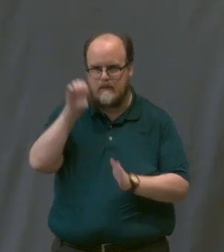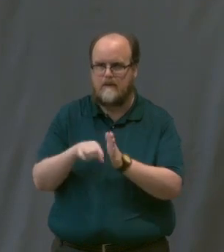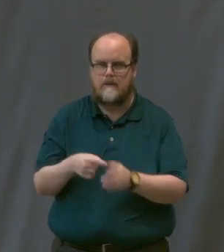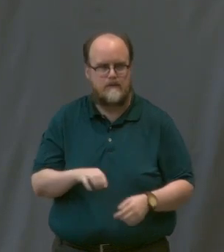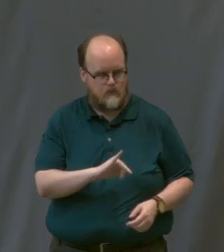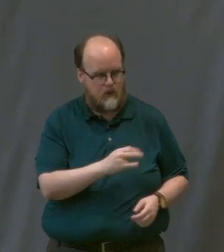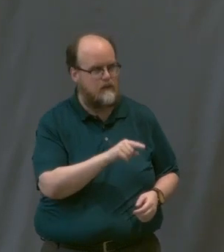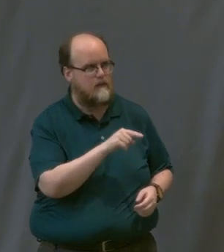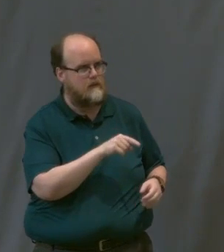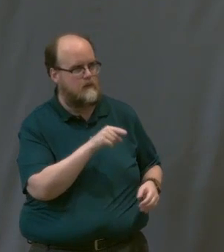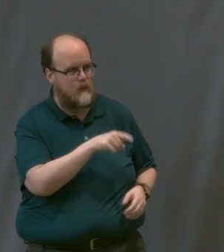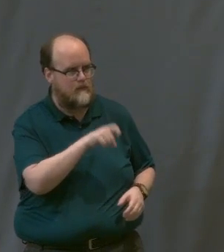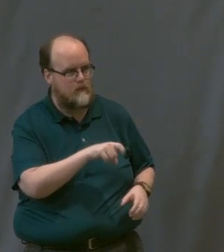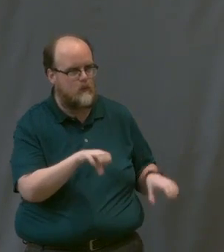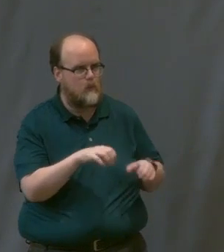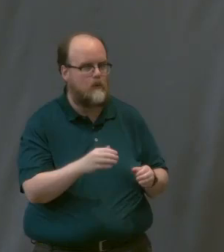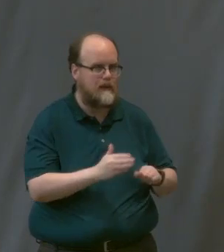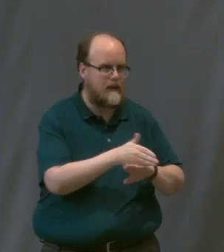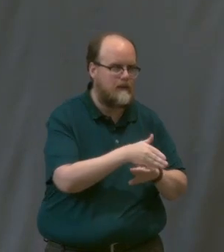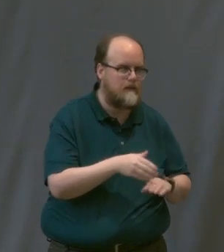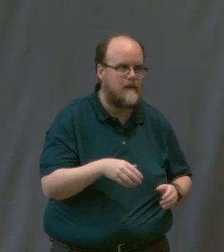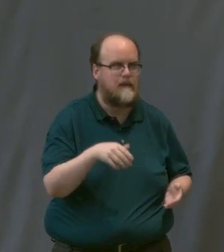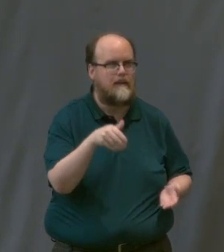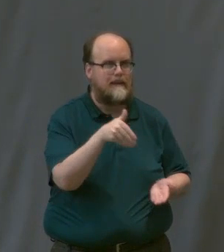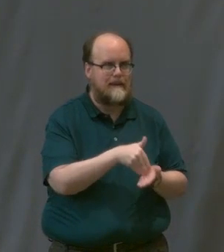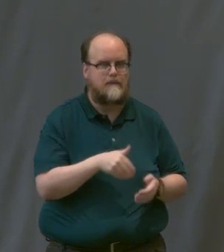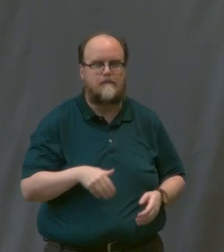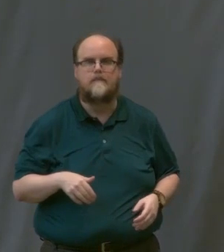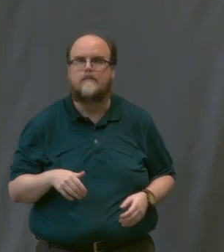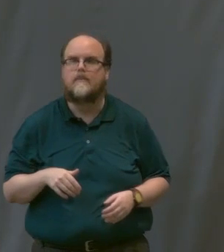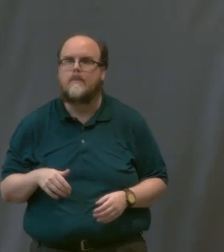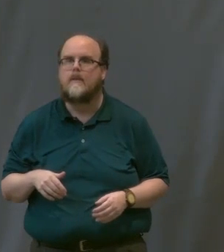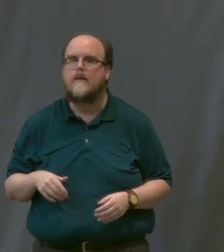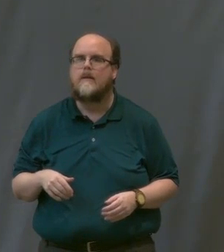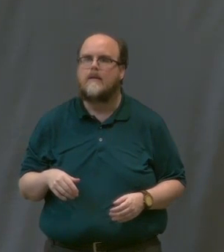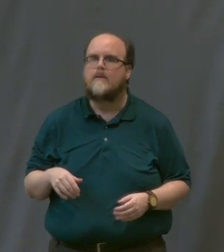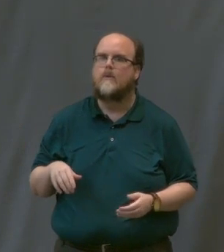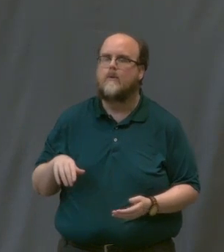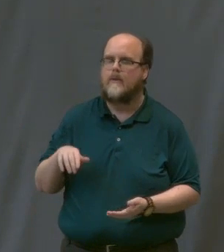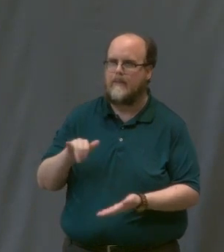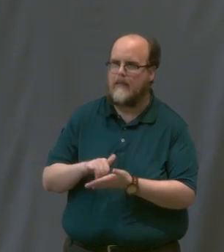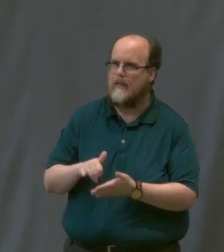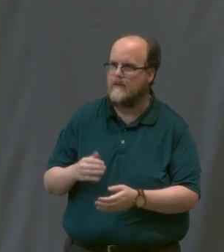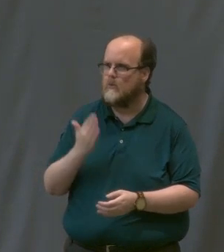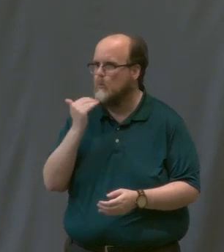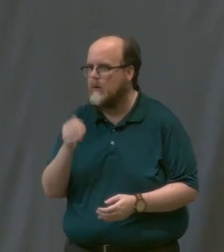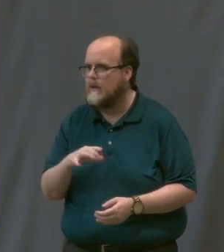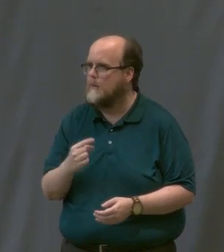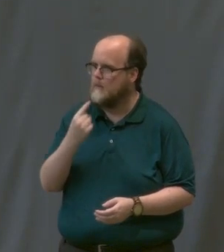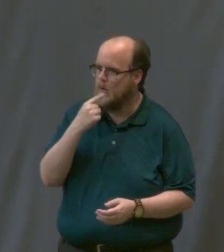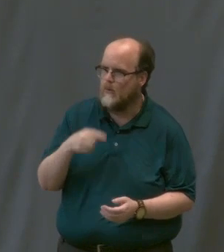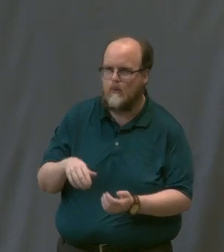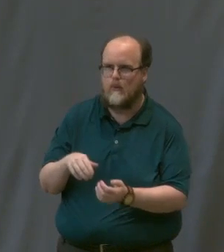going to have to do this again. You're going to have to preach again. Then what is this sweet and bitter bit? What's that talking